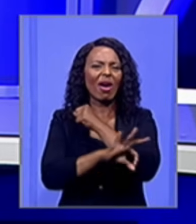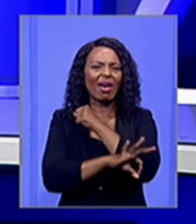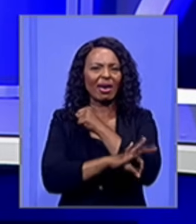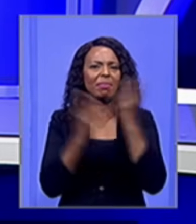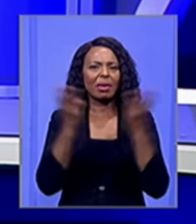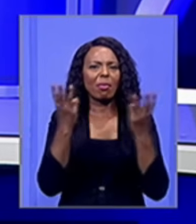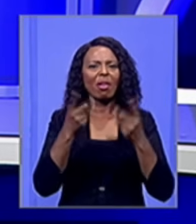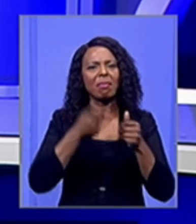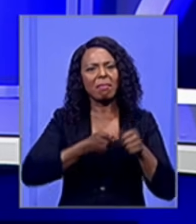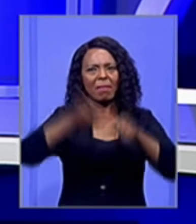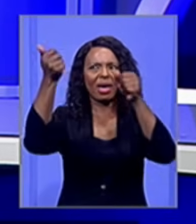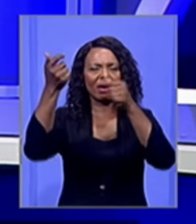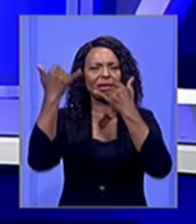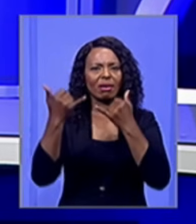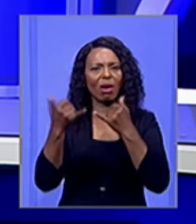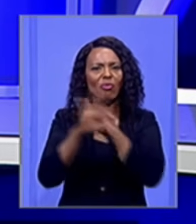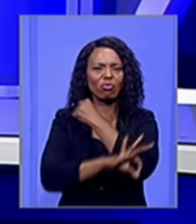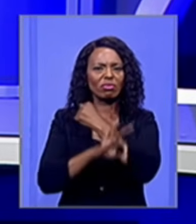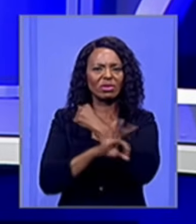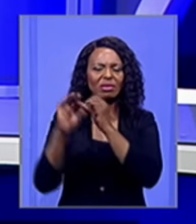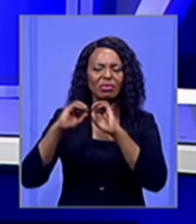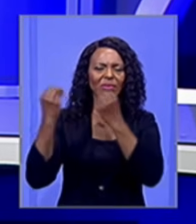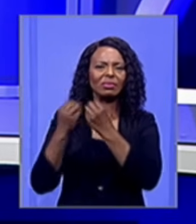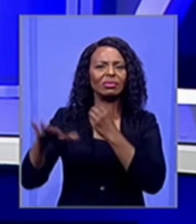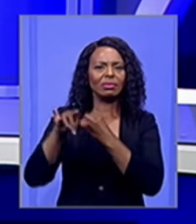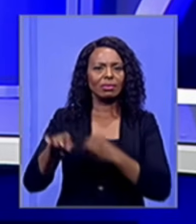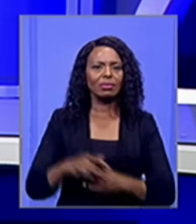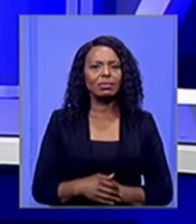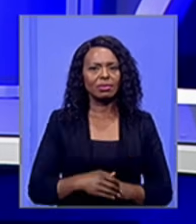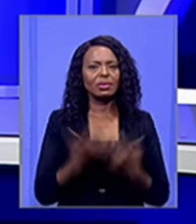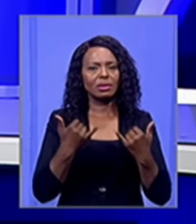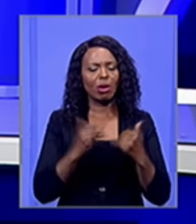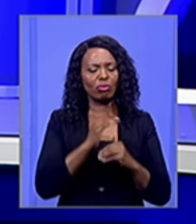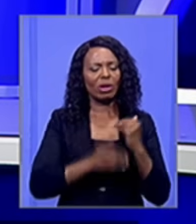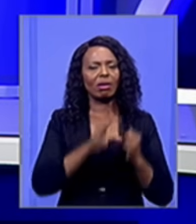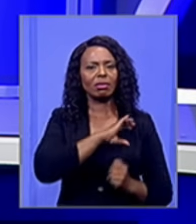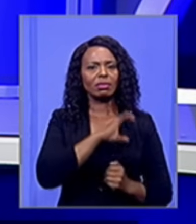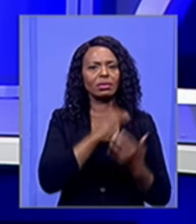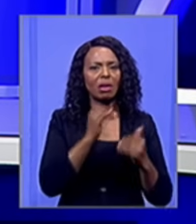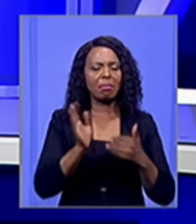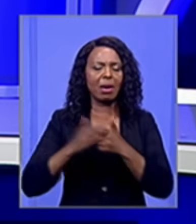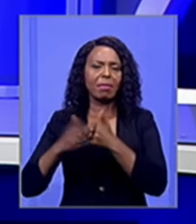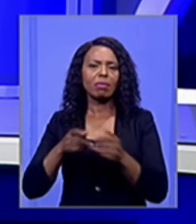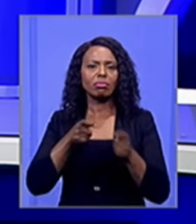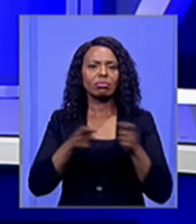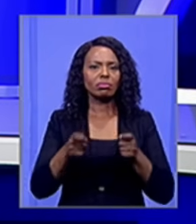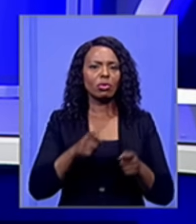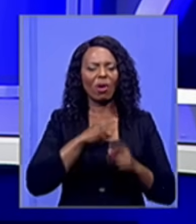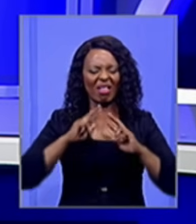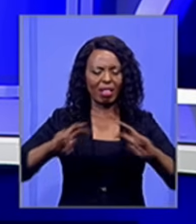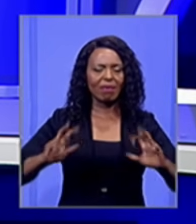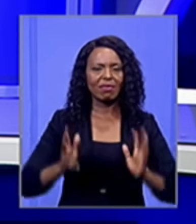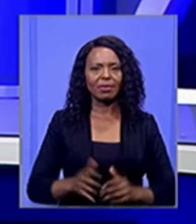ba romelwe dikampong tsa baphaphathehi. Lekala la tshireletso ya baahi le kwetse mabenkele a mang ka mora hore le etse letsholo la ho